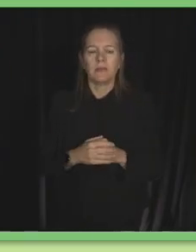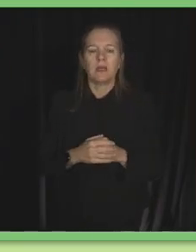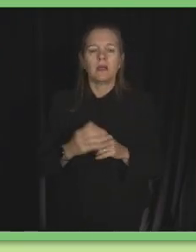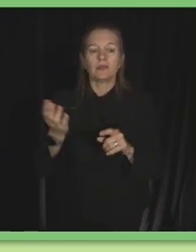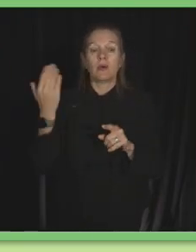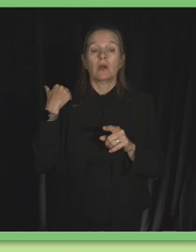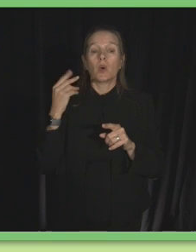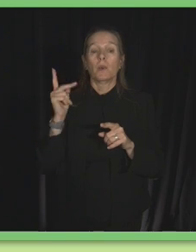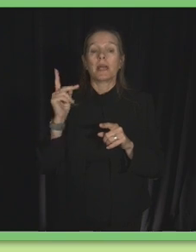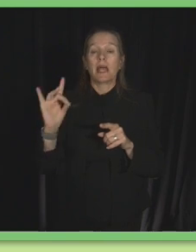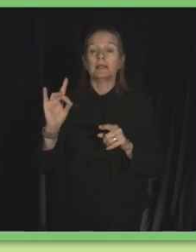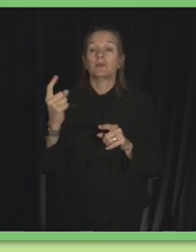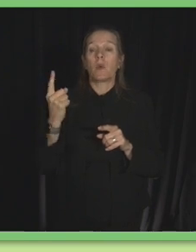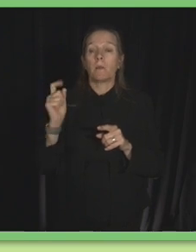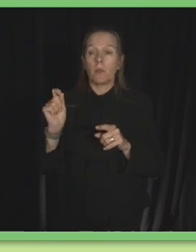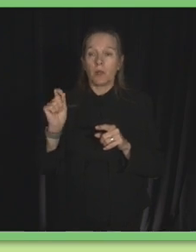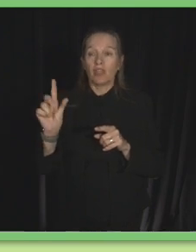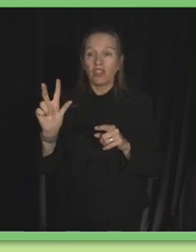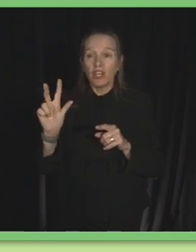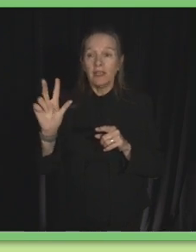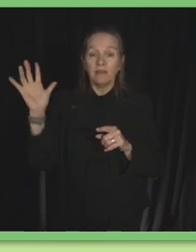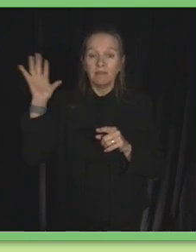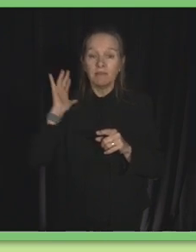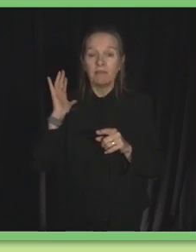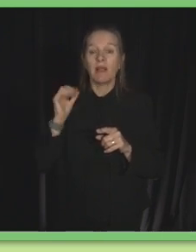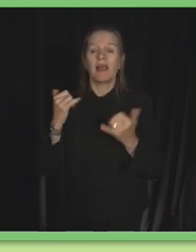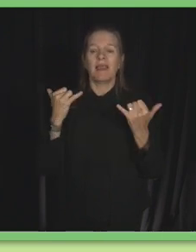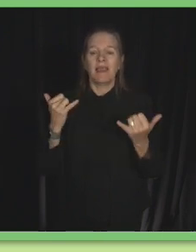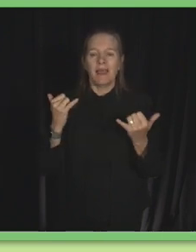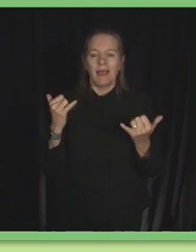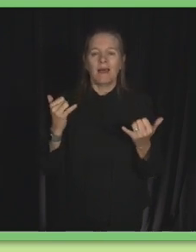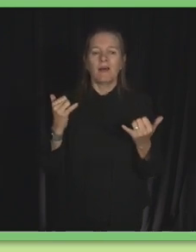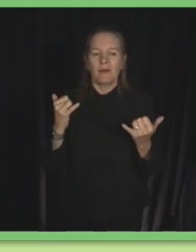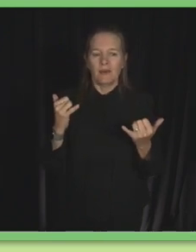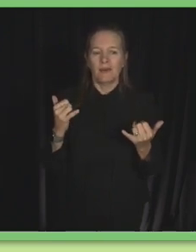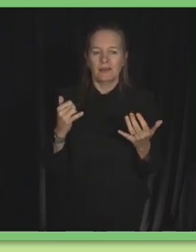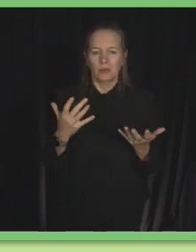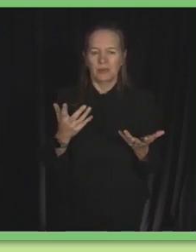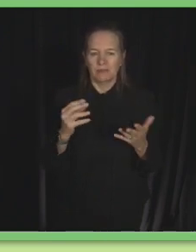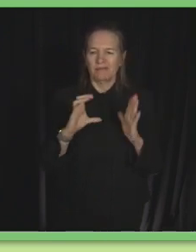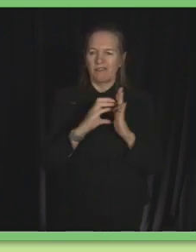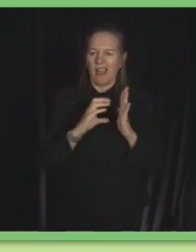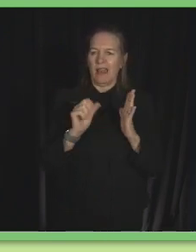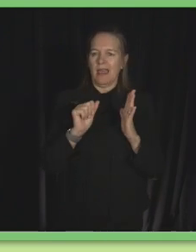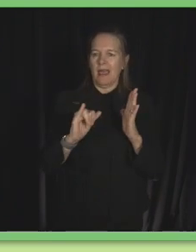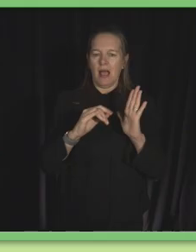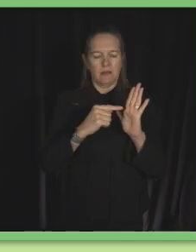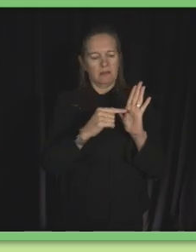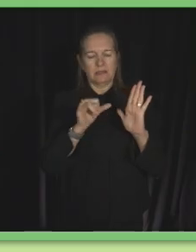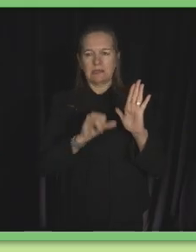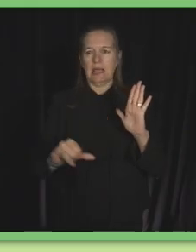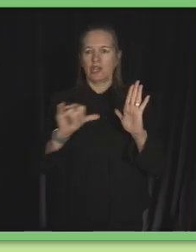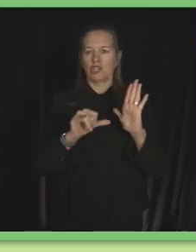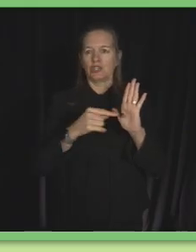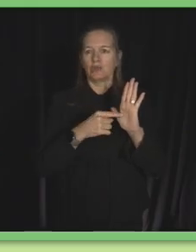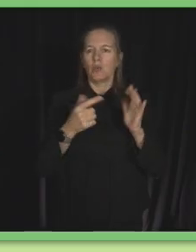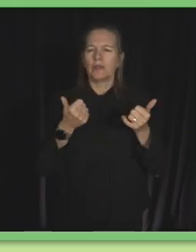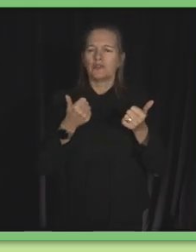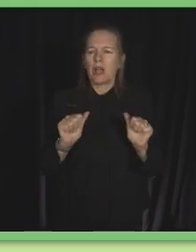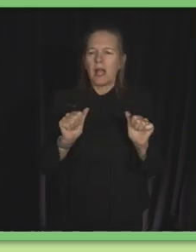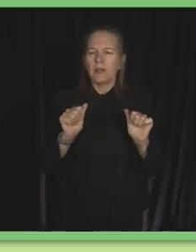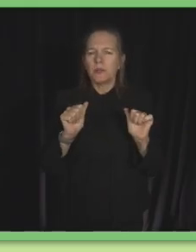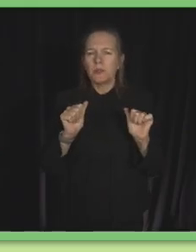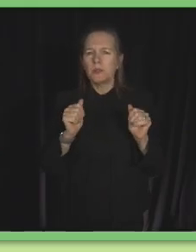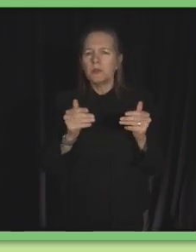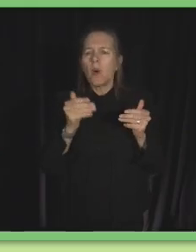to helping shape Kserve and now helping to define the AI Gateway standard, we've tried to stay ahead of the curve,